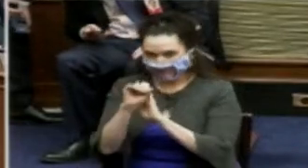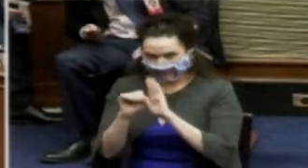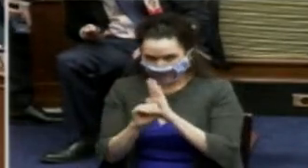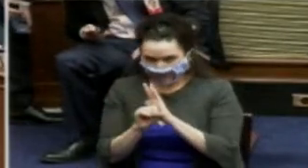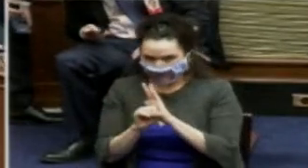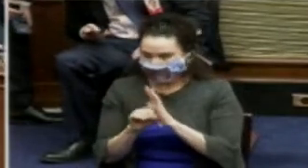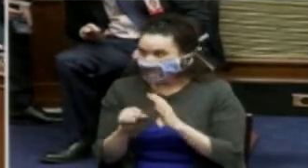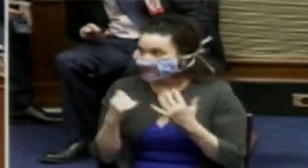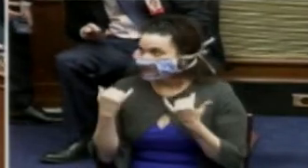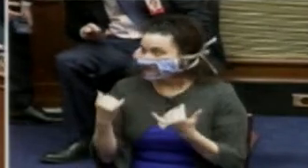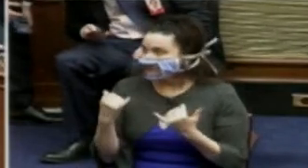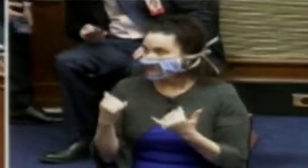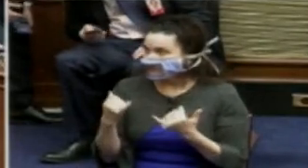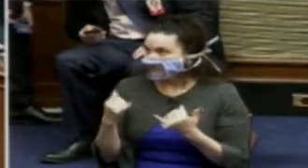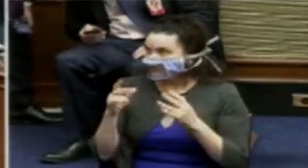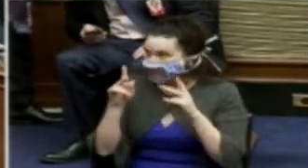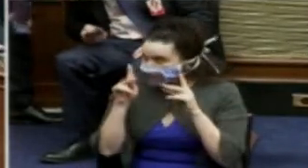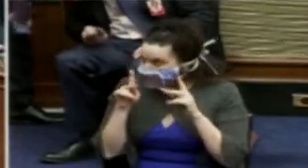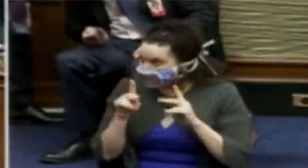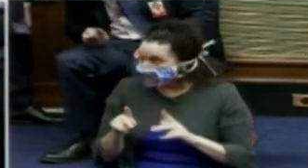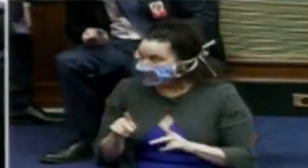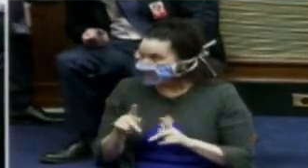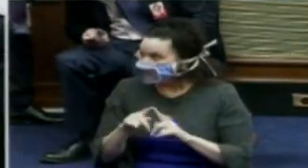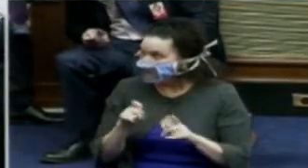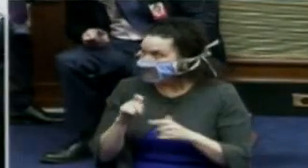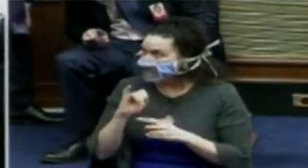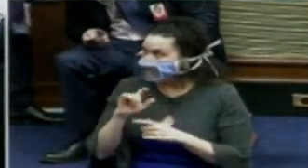is recognized for 5 minutes. Mrs. Kelly.